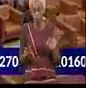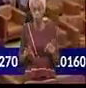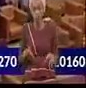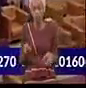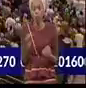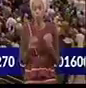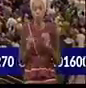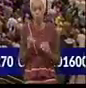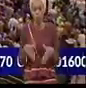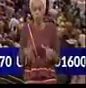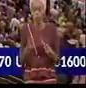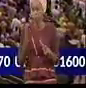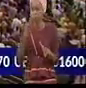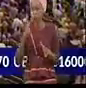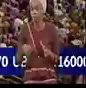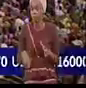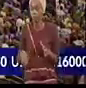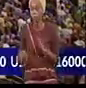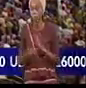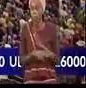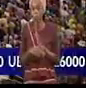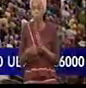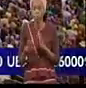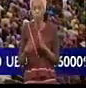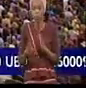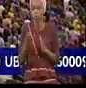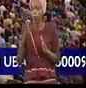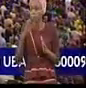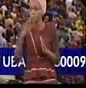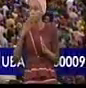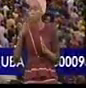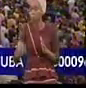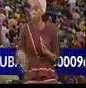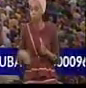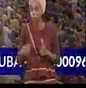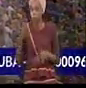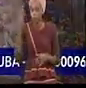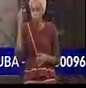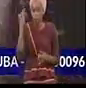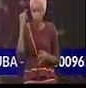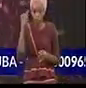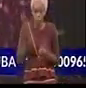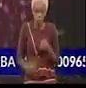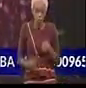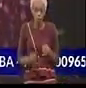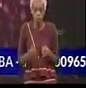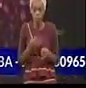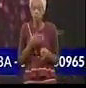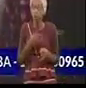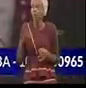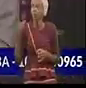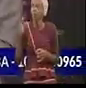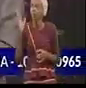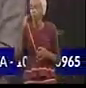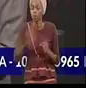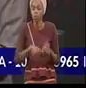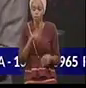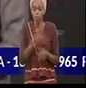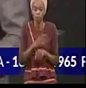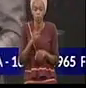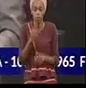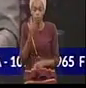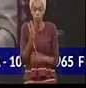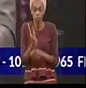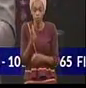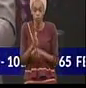let the wickedness of the wicked come to an end, but establish the just. We want to pray for this nation, Lord.